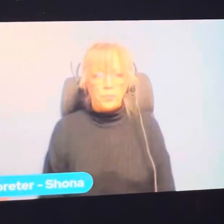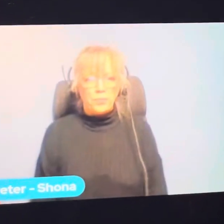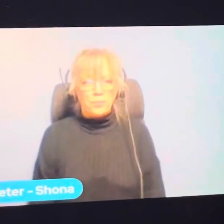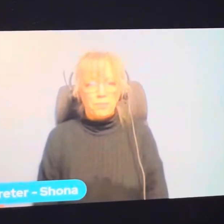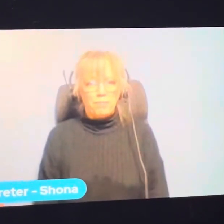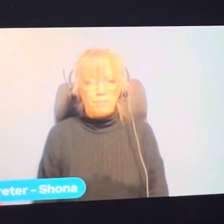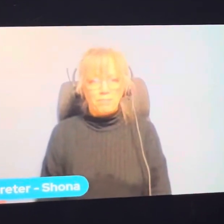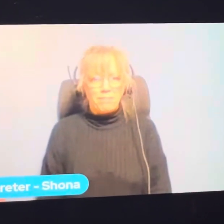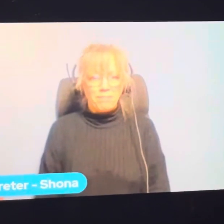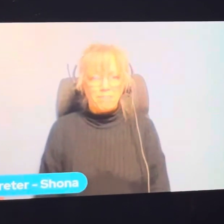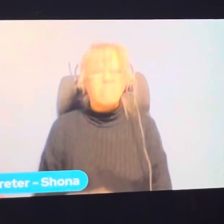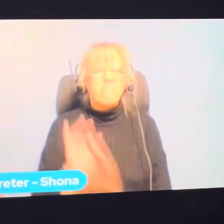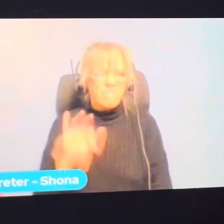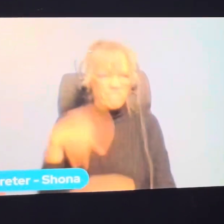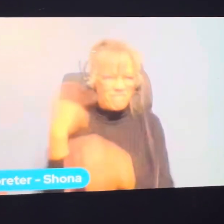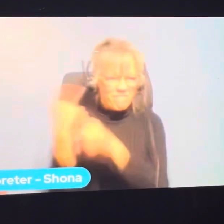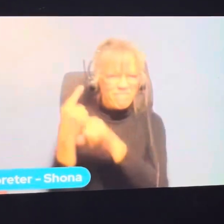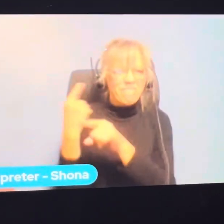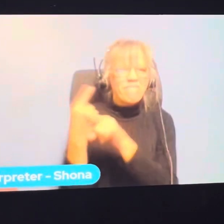Yeah, that's right.